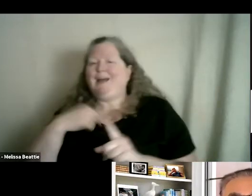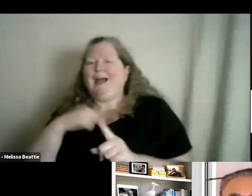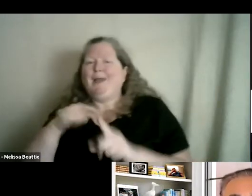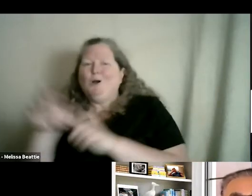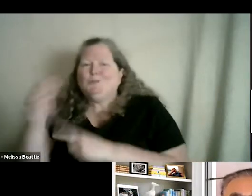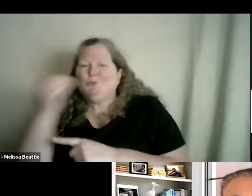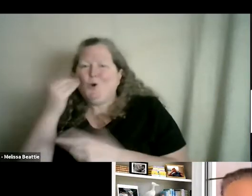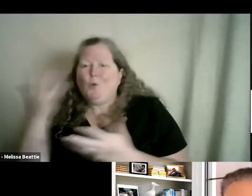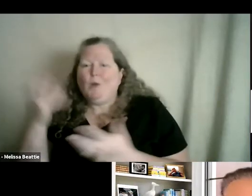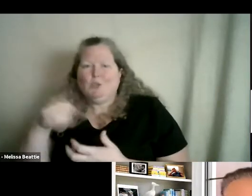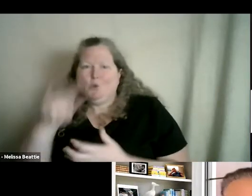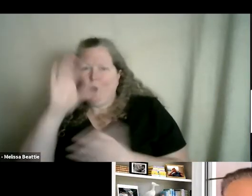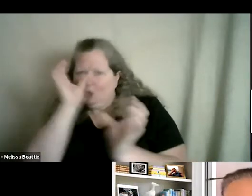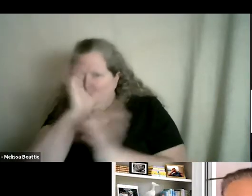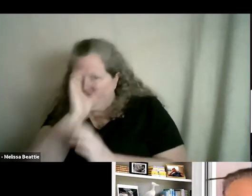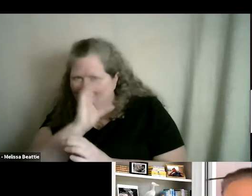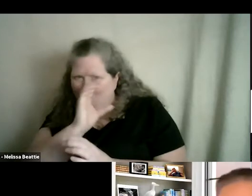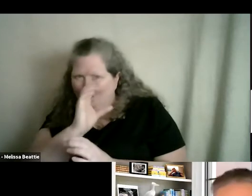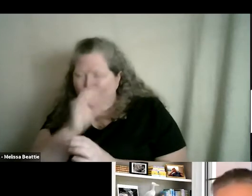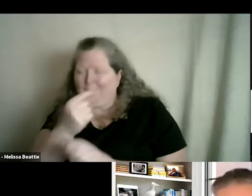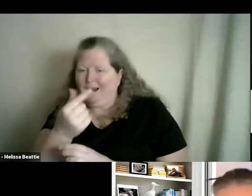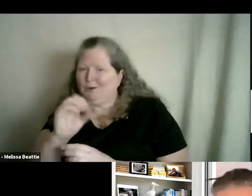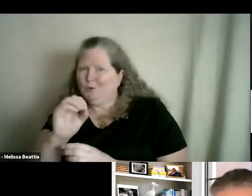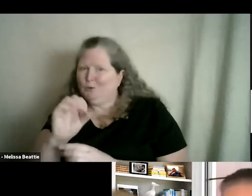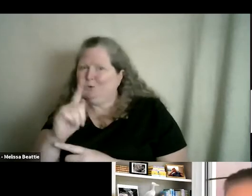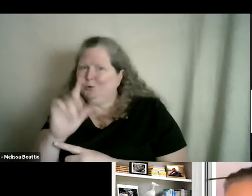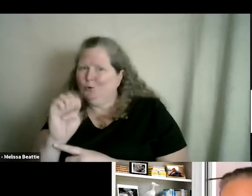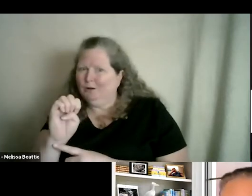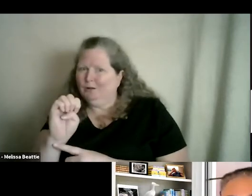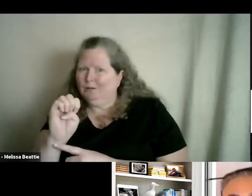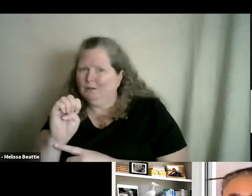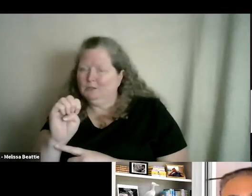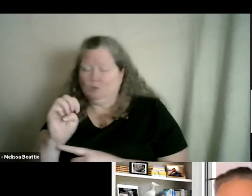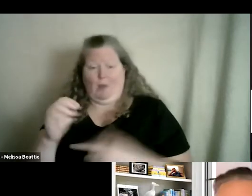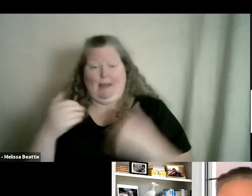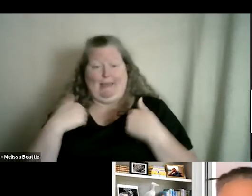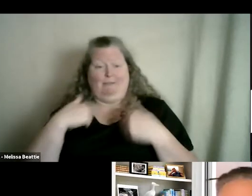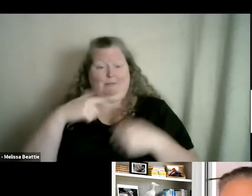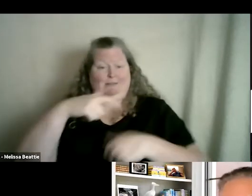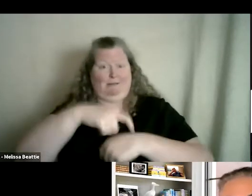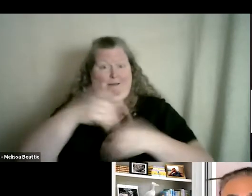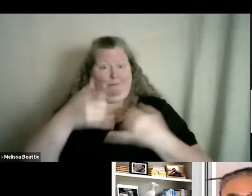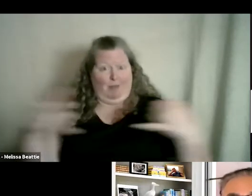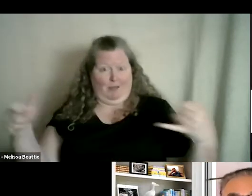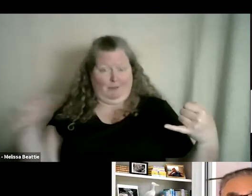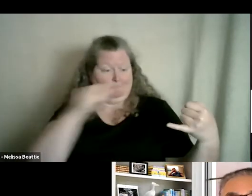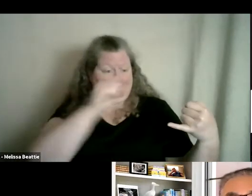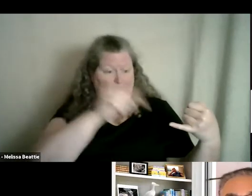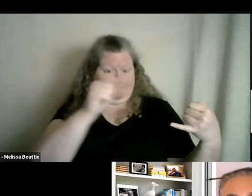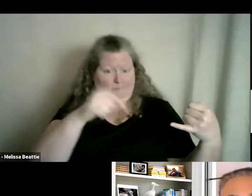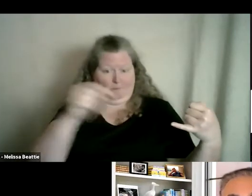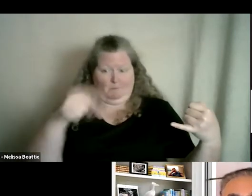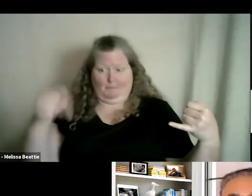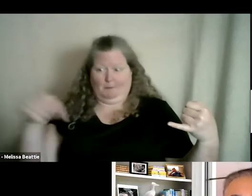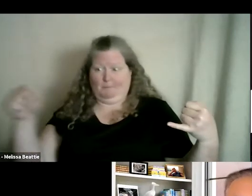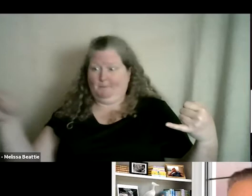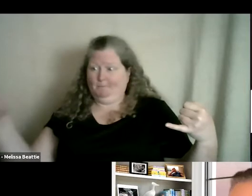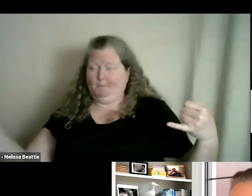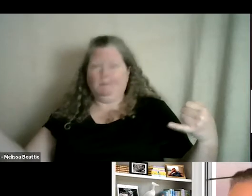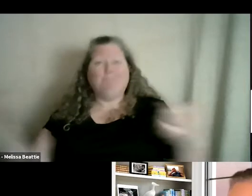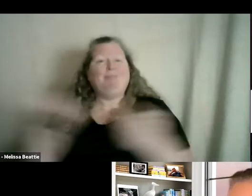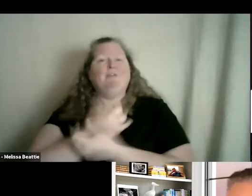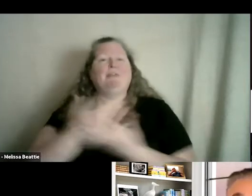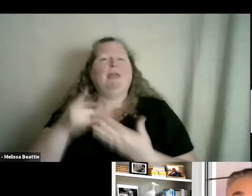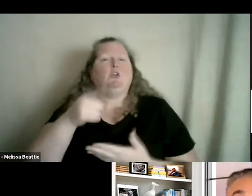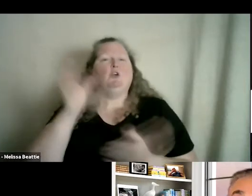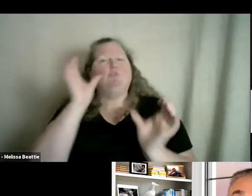any one point in time, I have a timeline that says all of these different things that you're looking for. And I